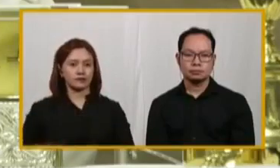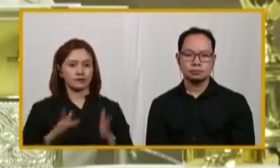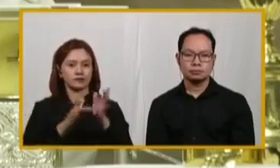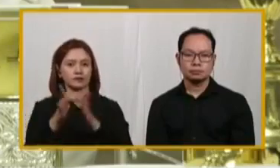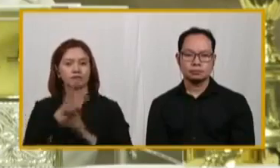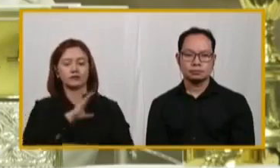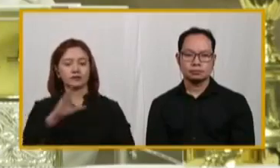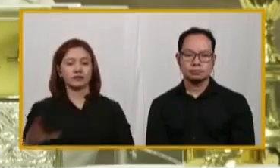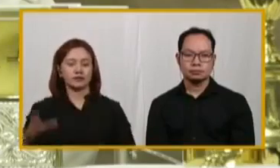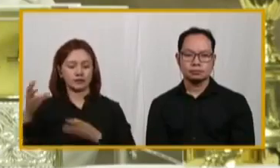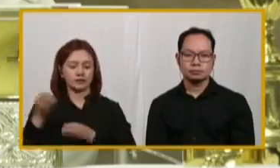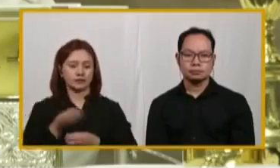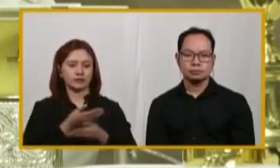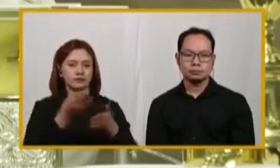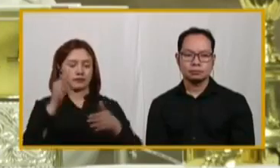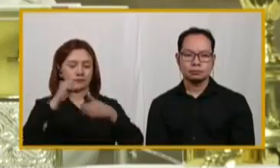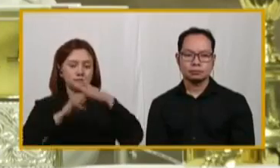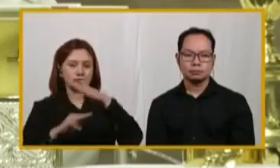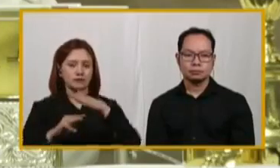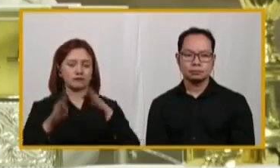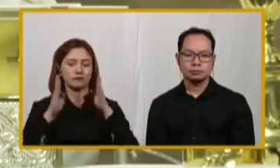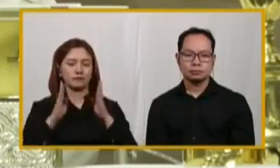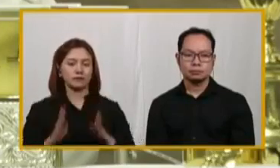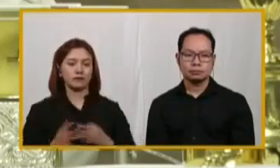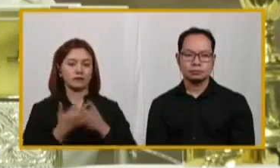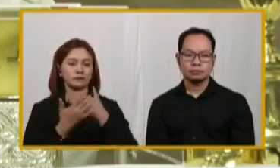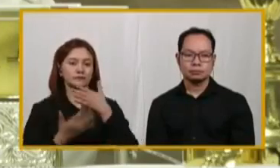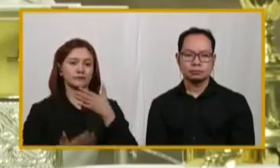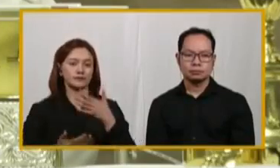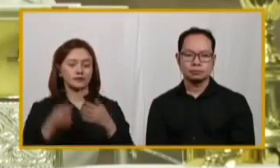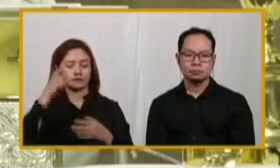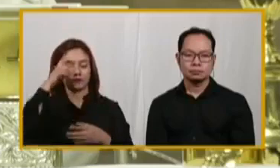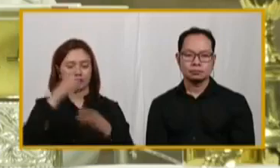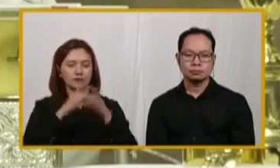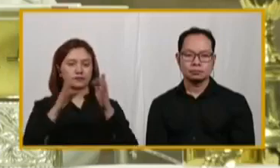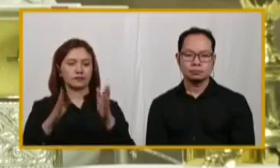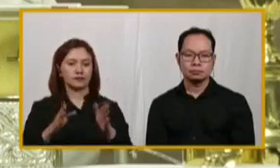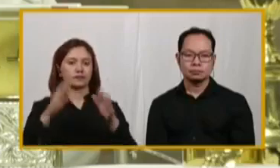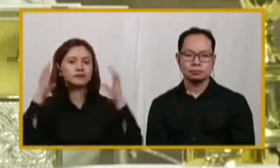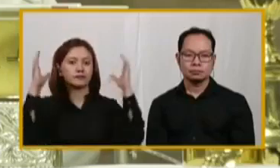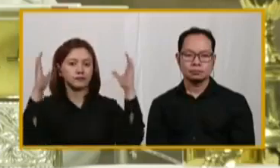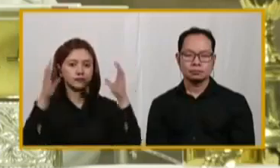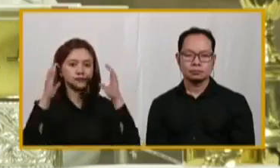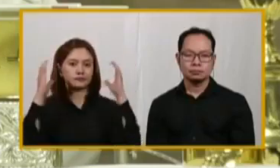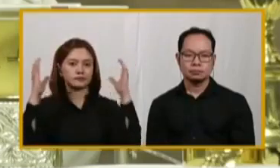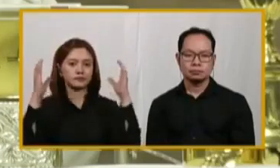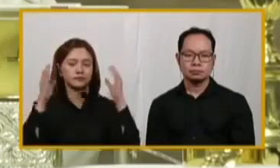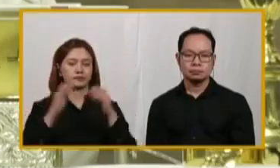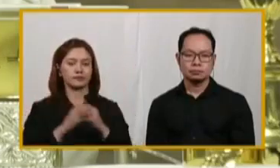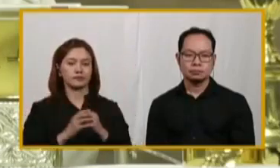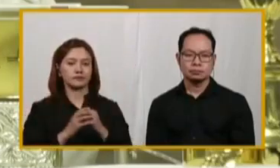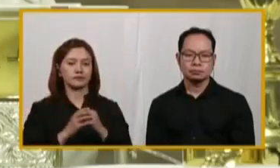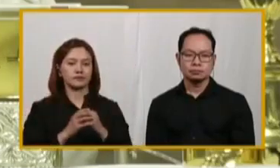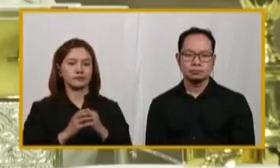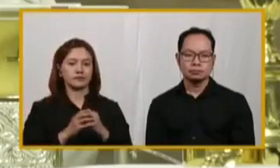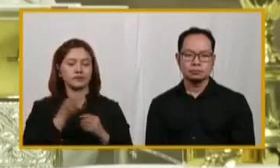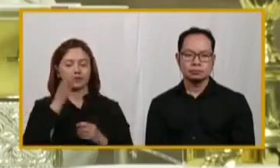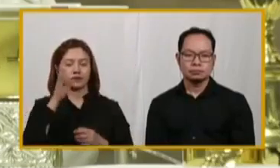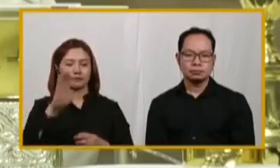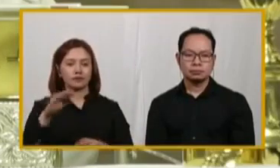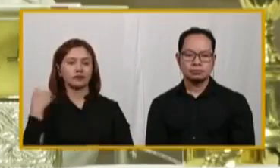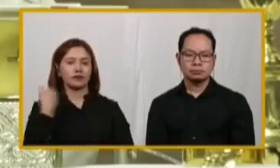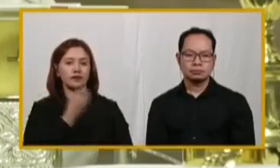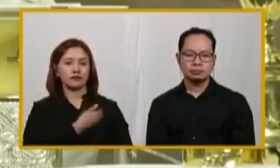the mysteries of his body and blood for his disciples to celebrate. Order our days in